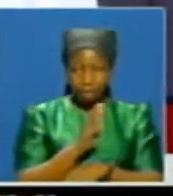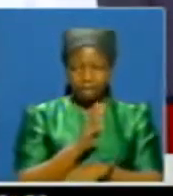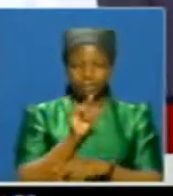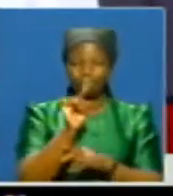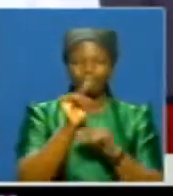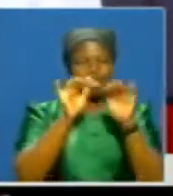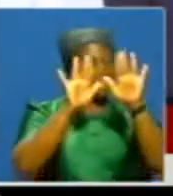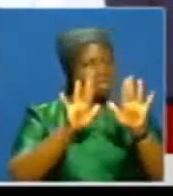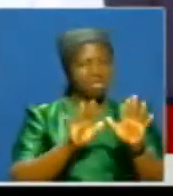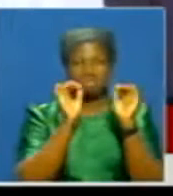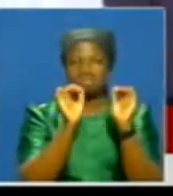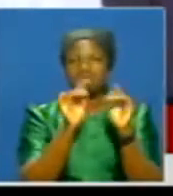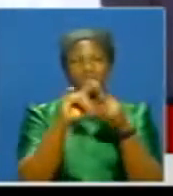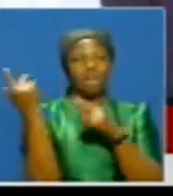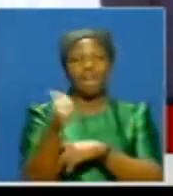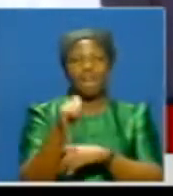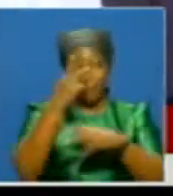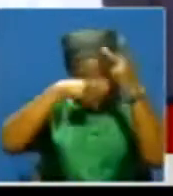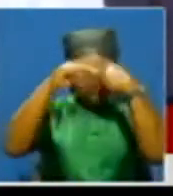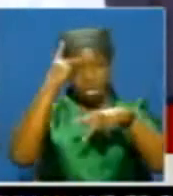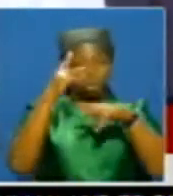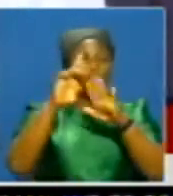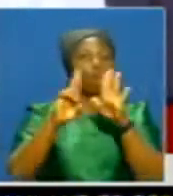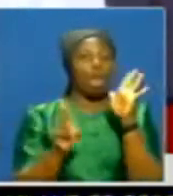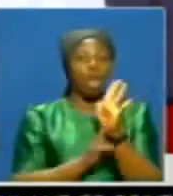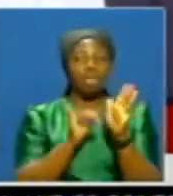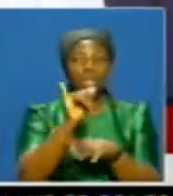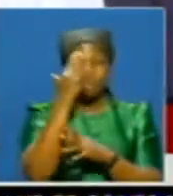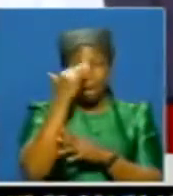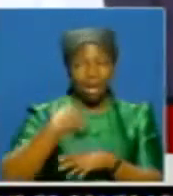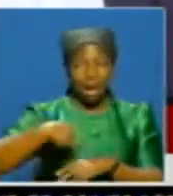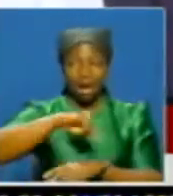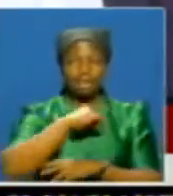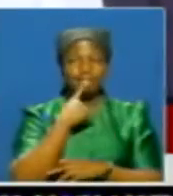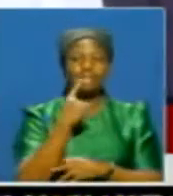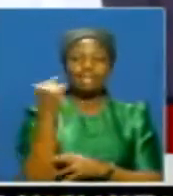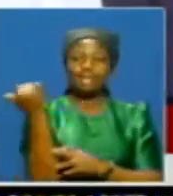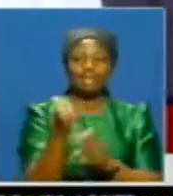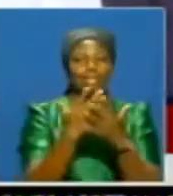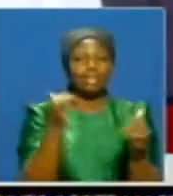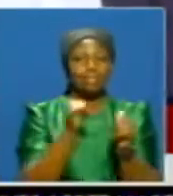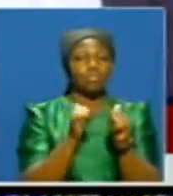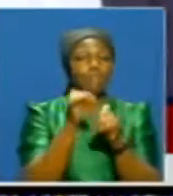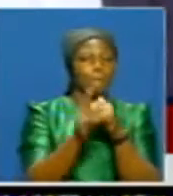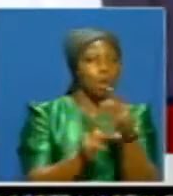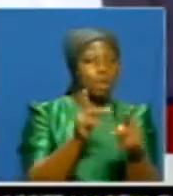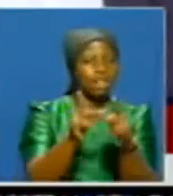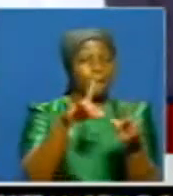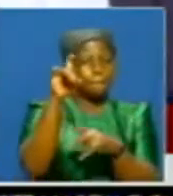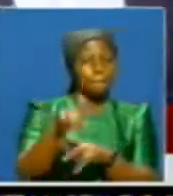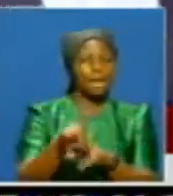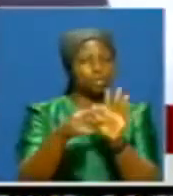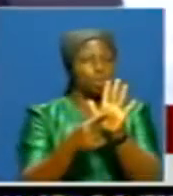to any professional regulation. And that is why we are saying anything that is progressive must